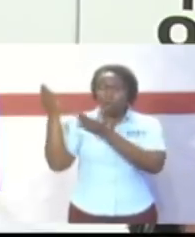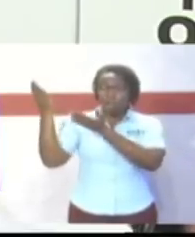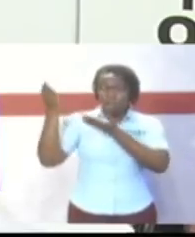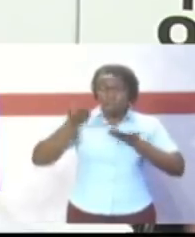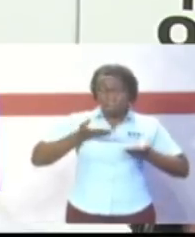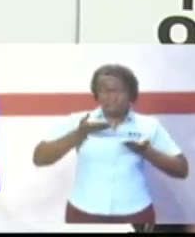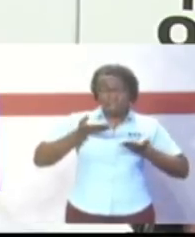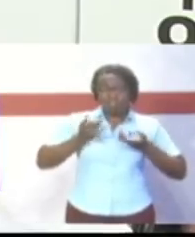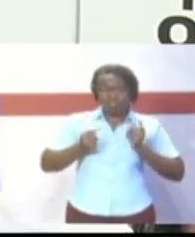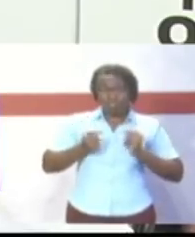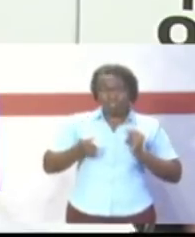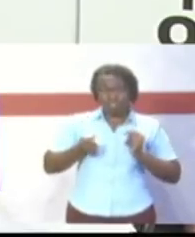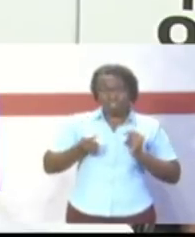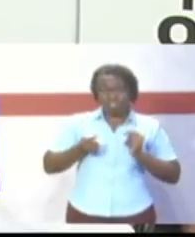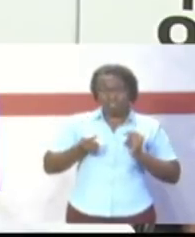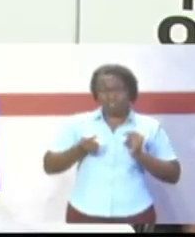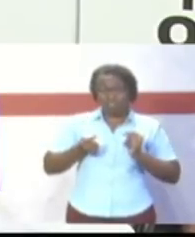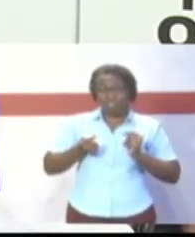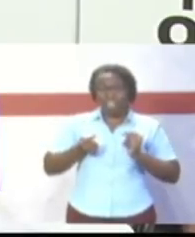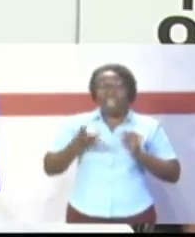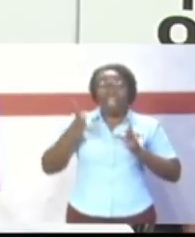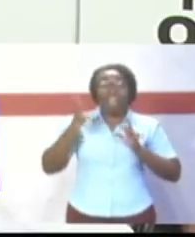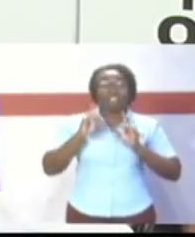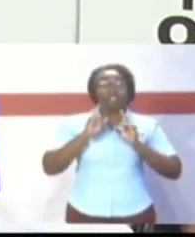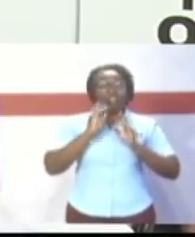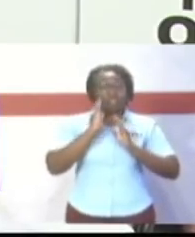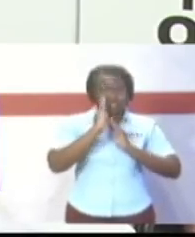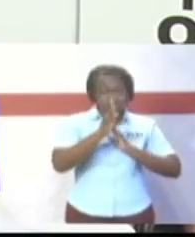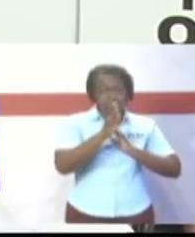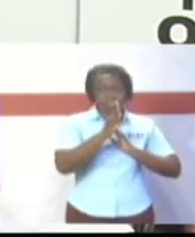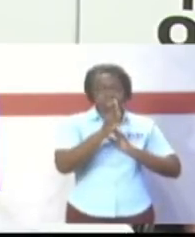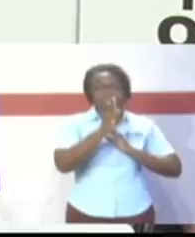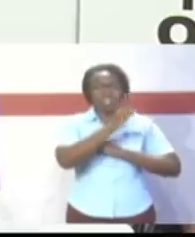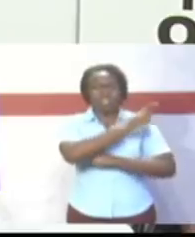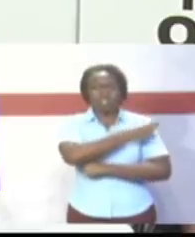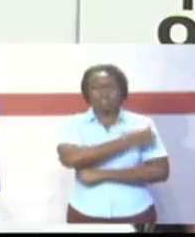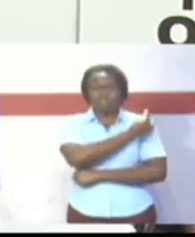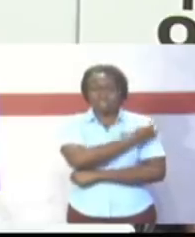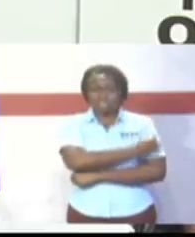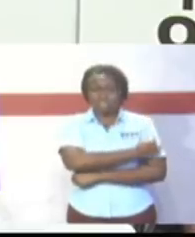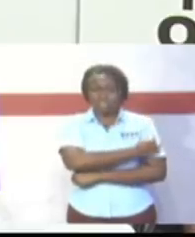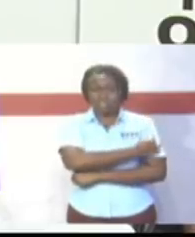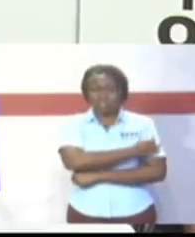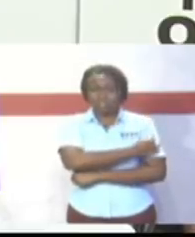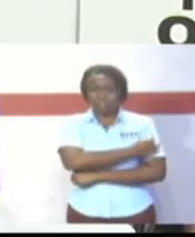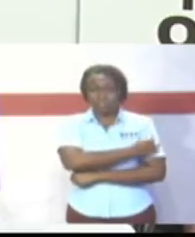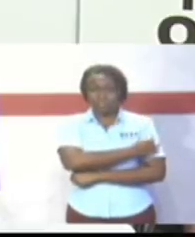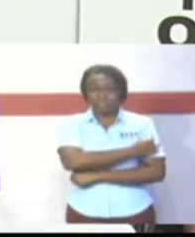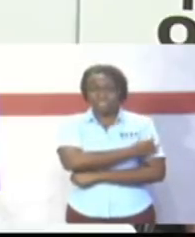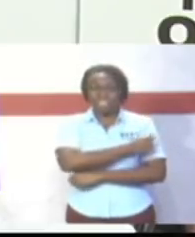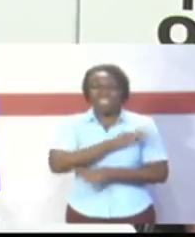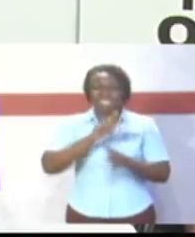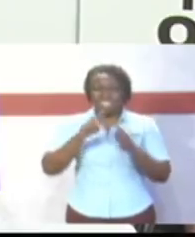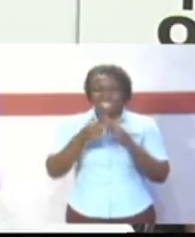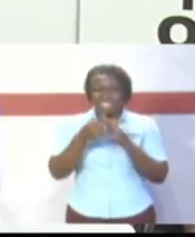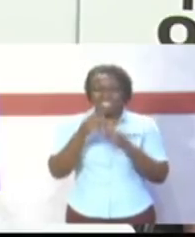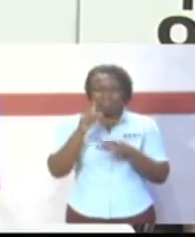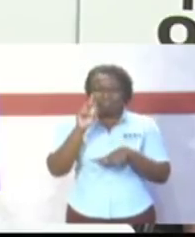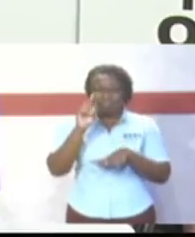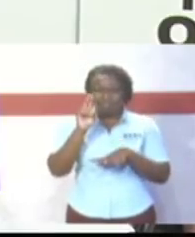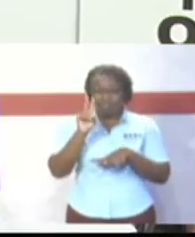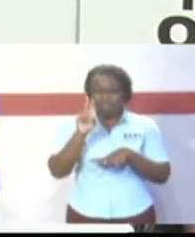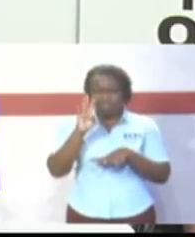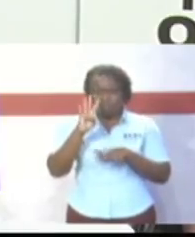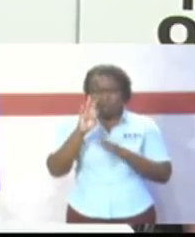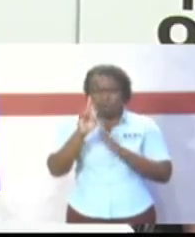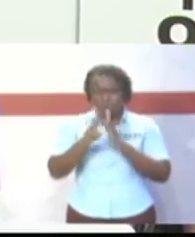Tobago and into the hospitals in the parallel healthcare system. The commissioning process started within 24 hours. These ventilators